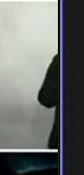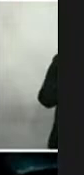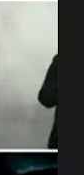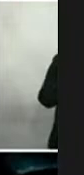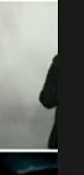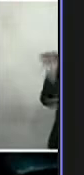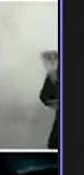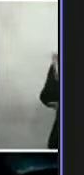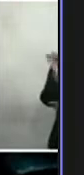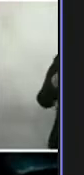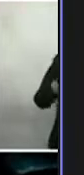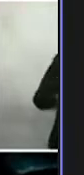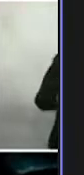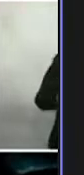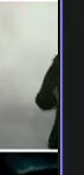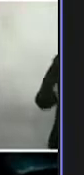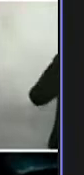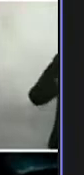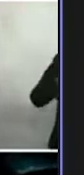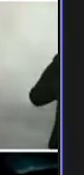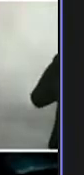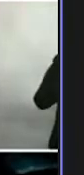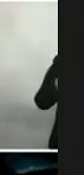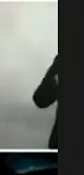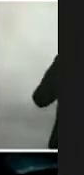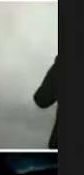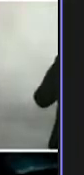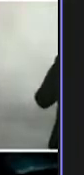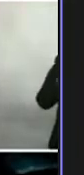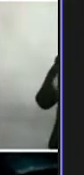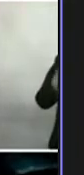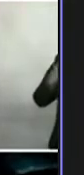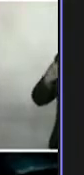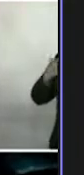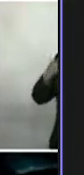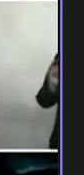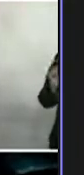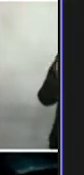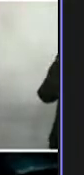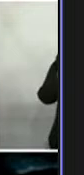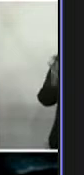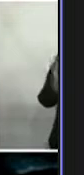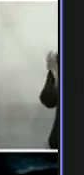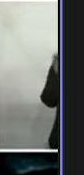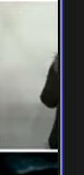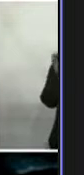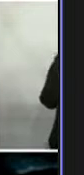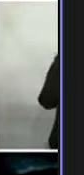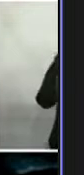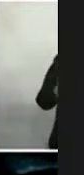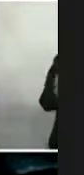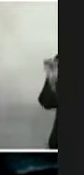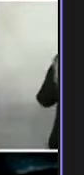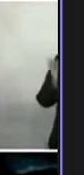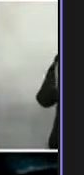car. I just pulled over so that I can be able to voice out the EFF